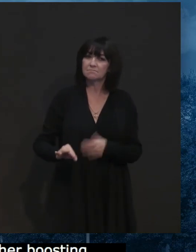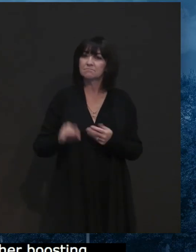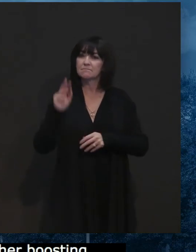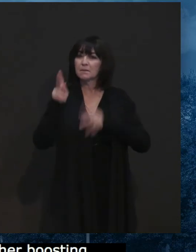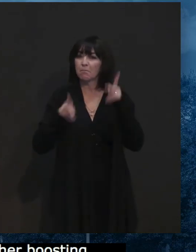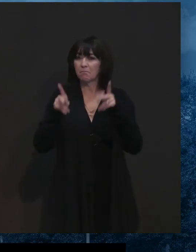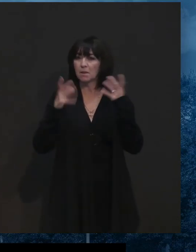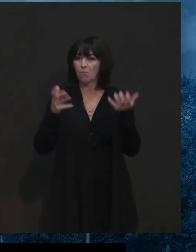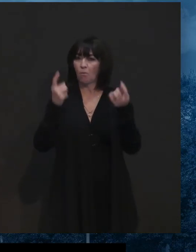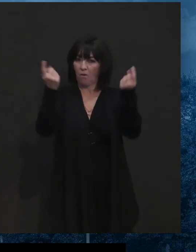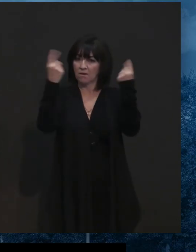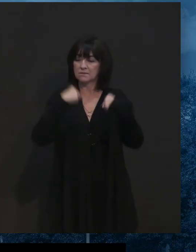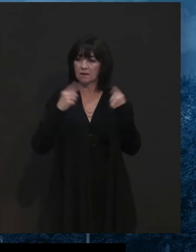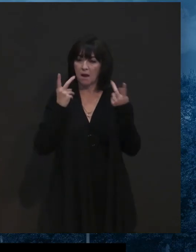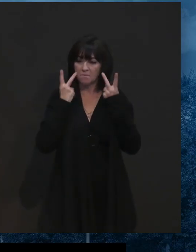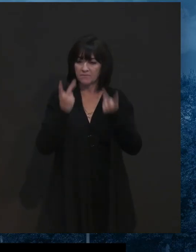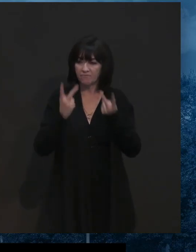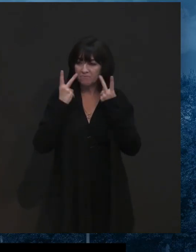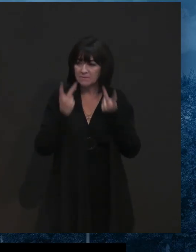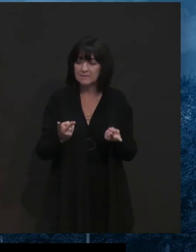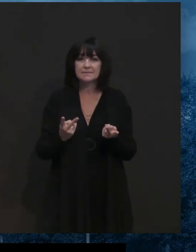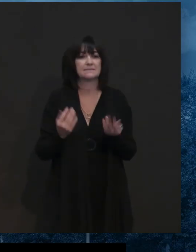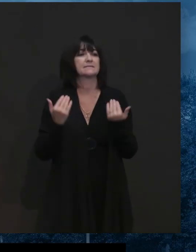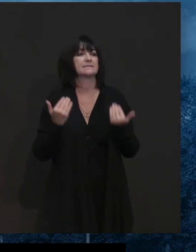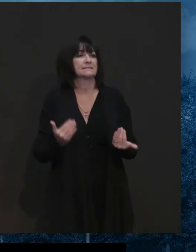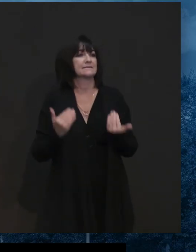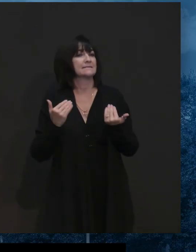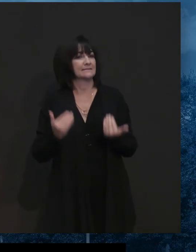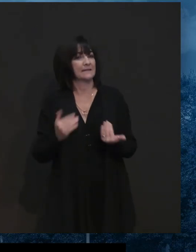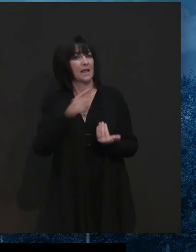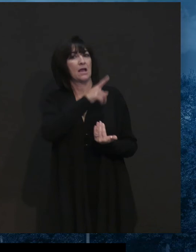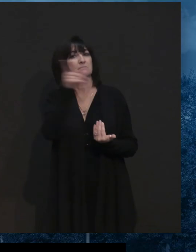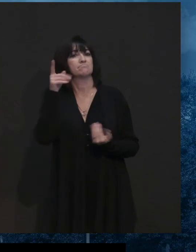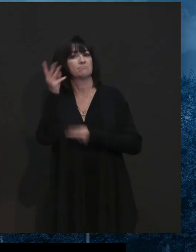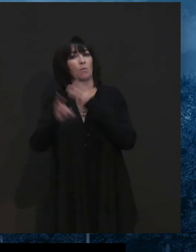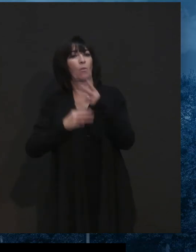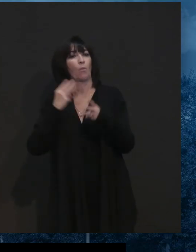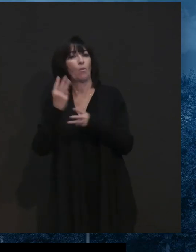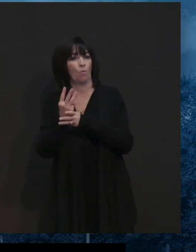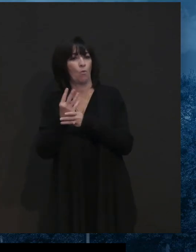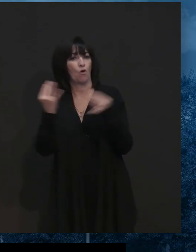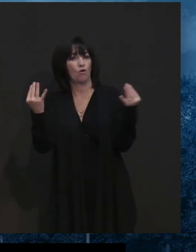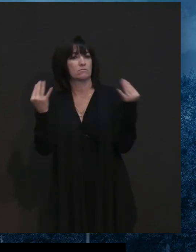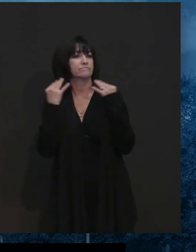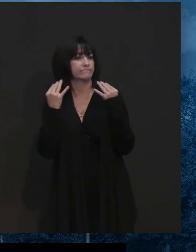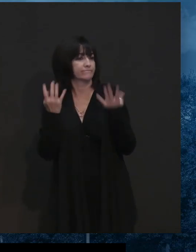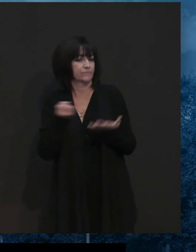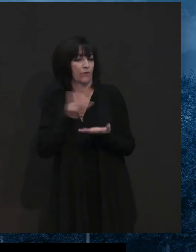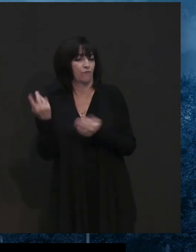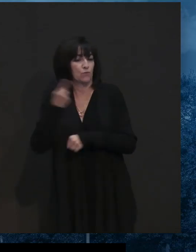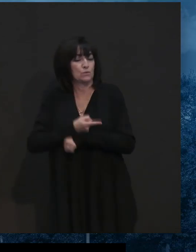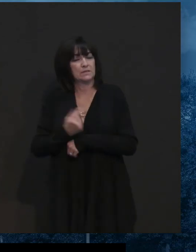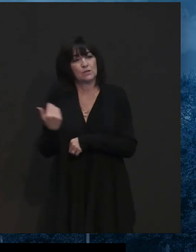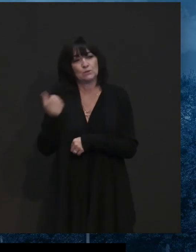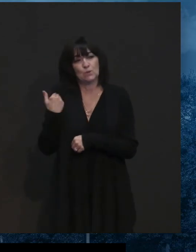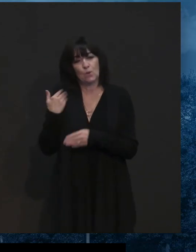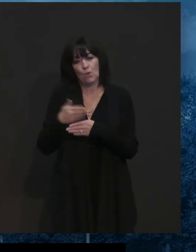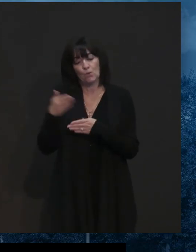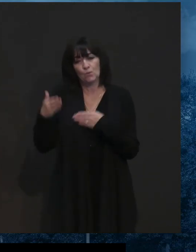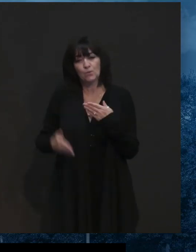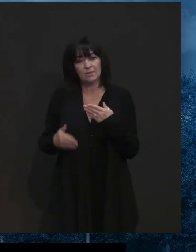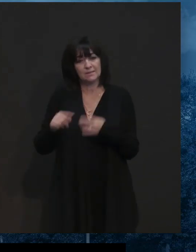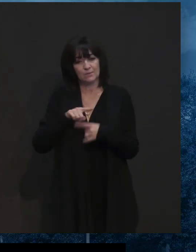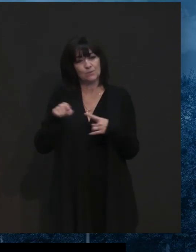attention. Obviously, the eyes of the world were on Wilmington, Delaware, just a week ago, or just a few days ago over the weekend,